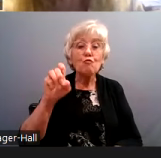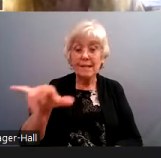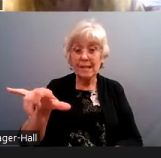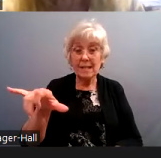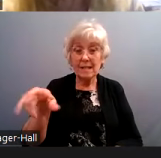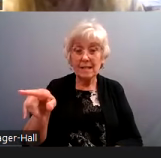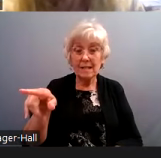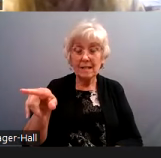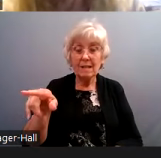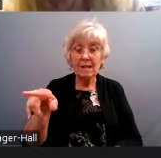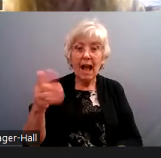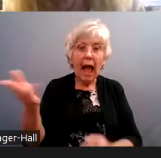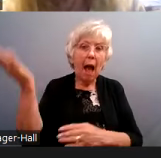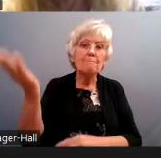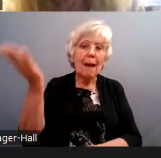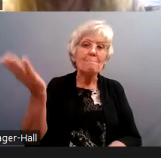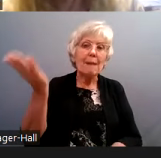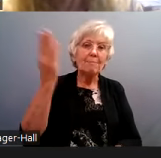go up.